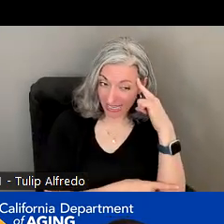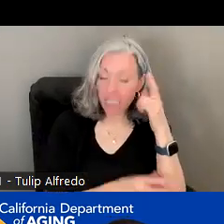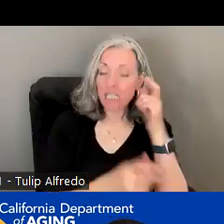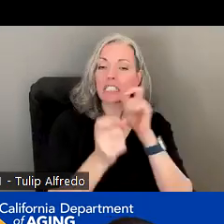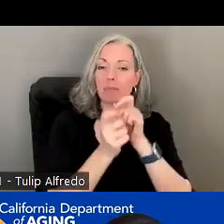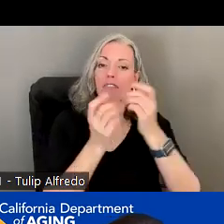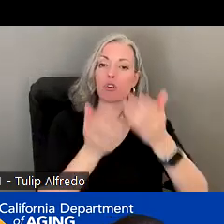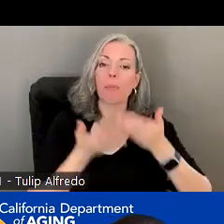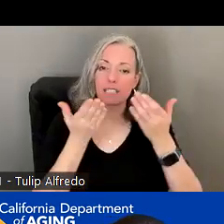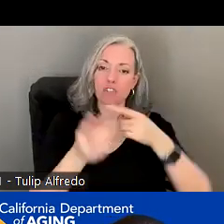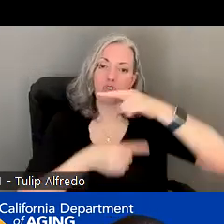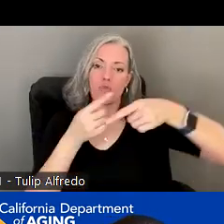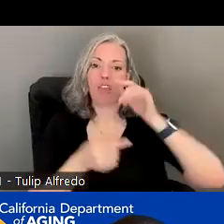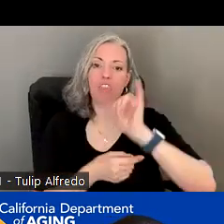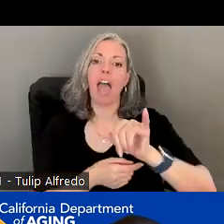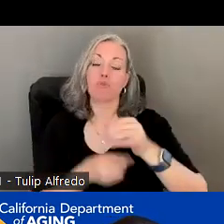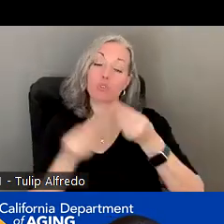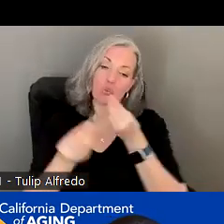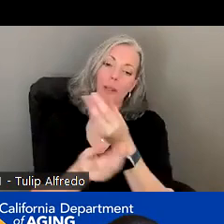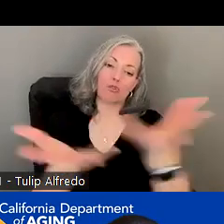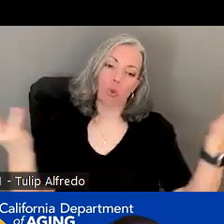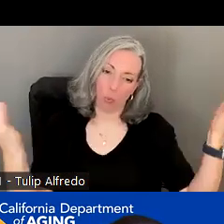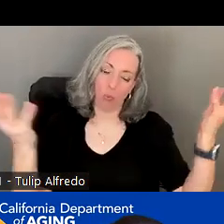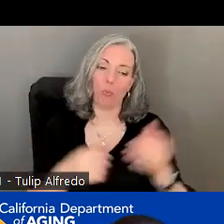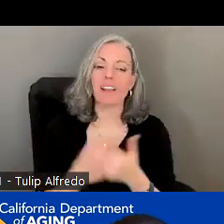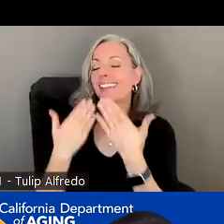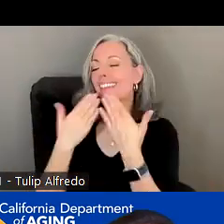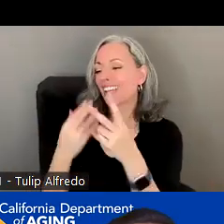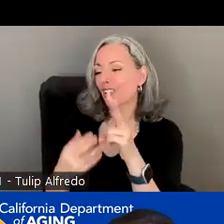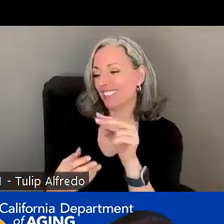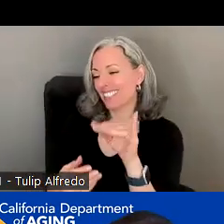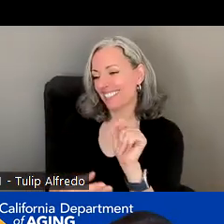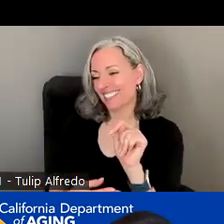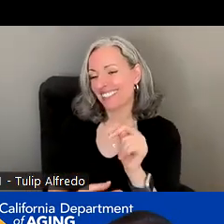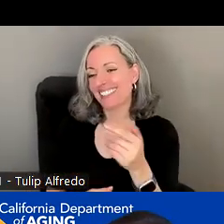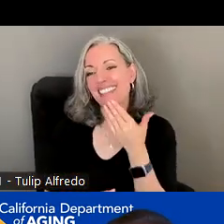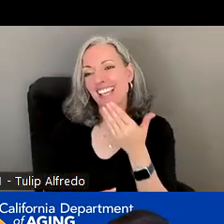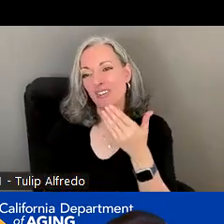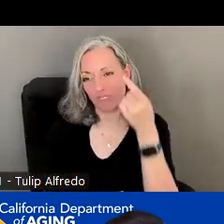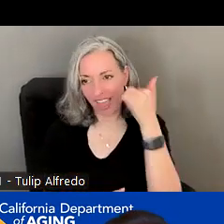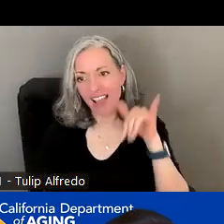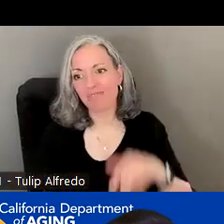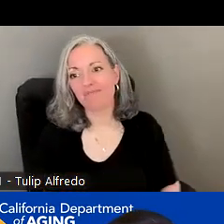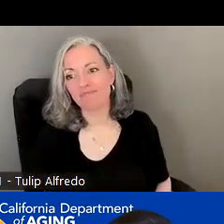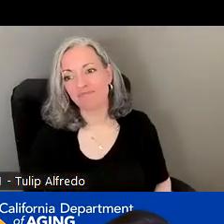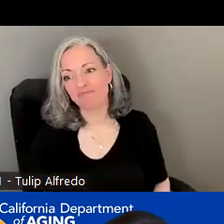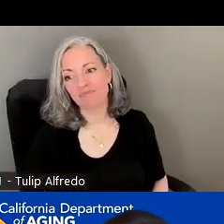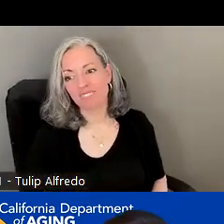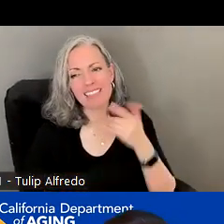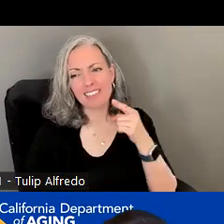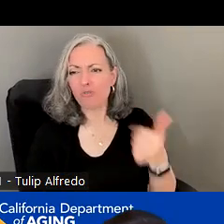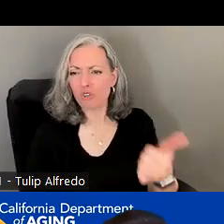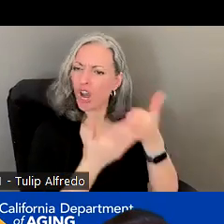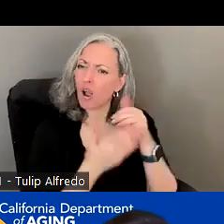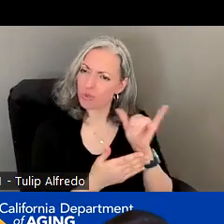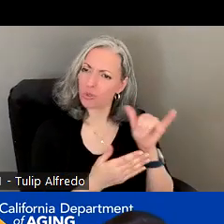around that. So just wanted to put that out. Thanks, Vincent. Appreciate the feedback. Thanks for your help too with this, Vincent. The